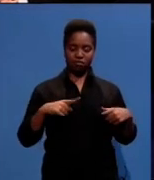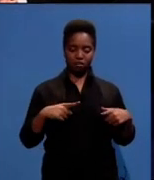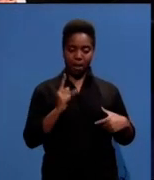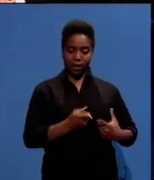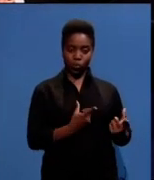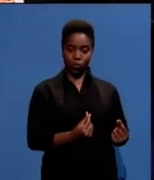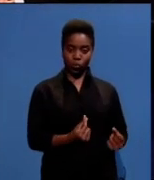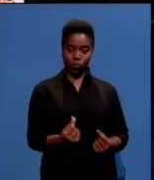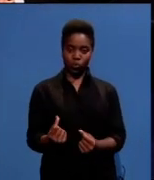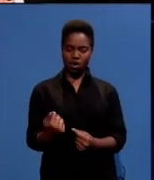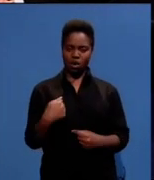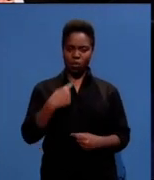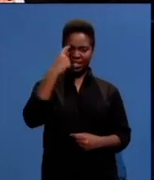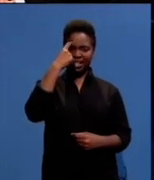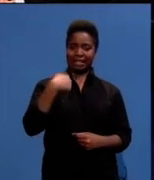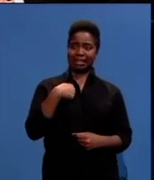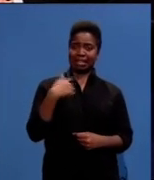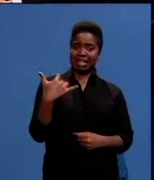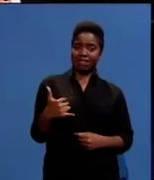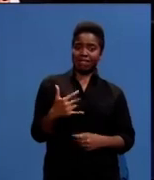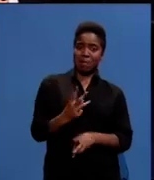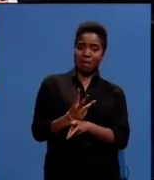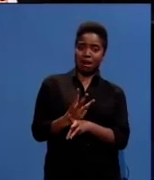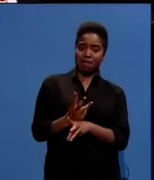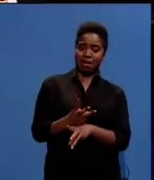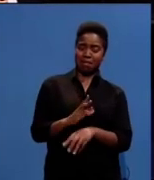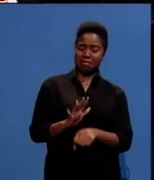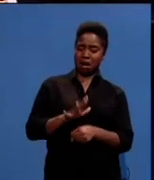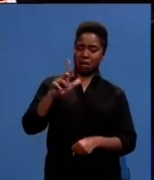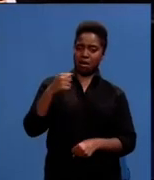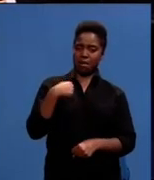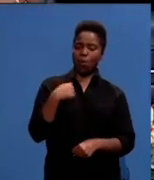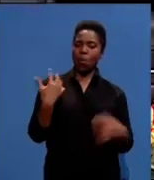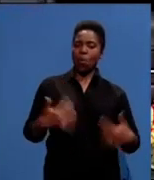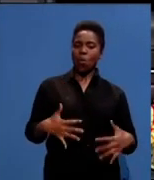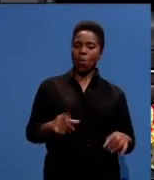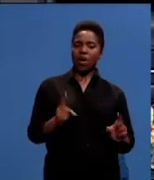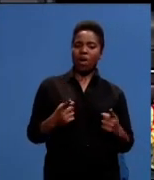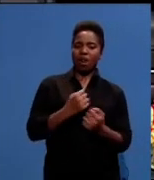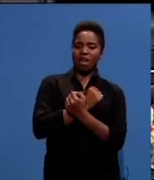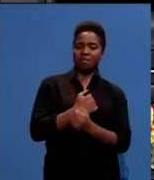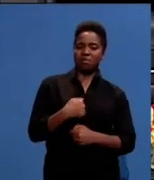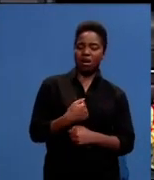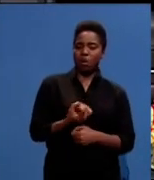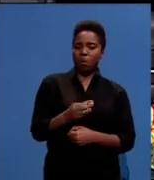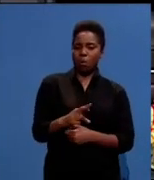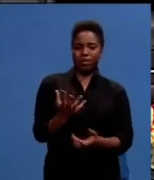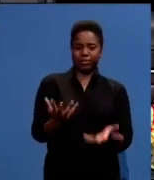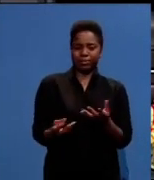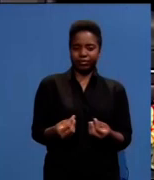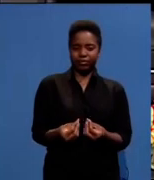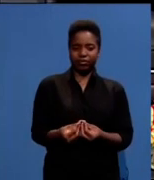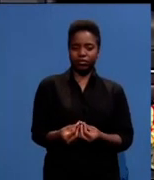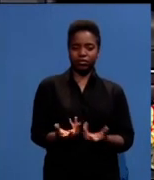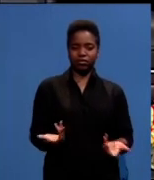think if I cross it, I will not be loved. And most of the parents would say, we will disown you if you do not follow the rules. Whereas we're actually supposed to teach them that we